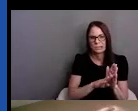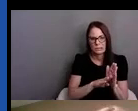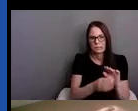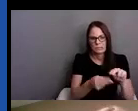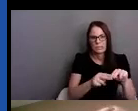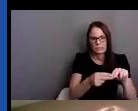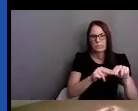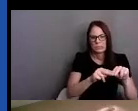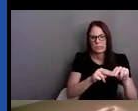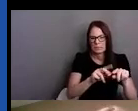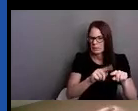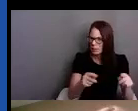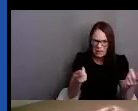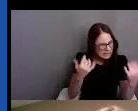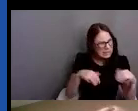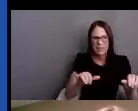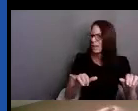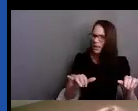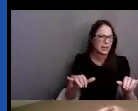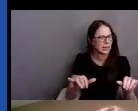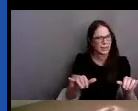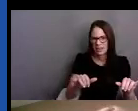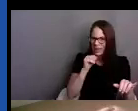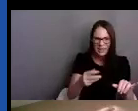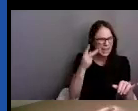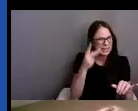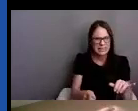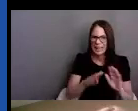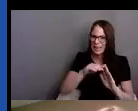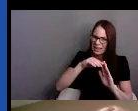slightly? We're still not seeing any sort of downturn in